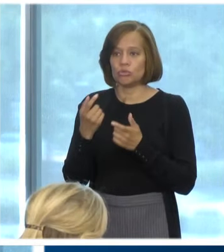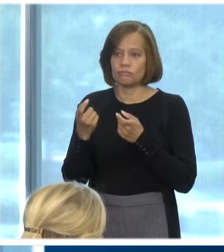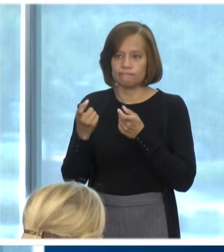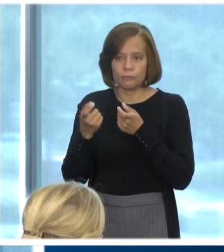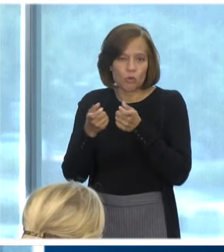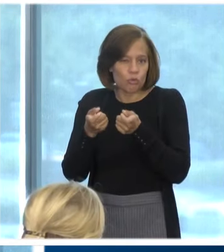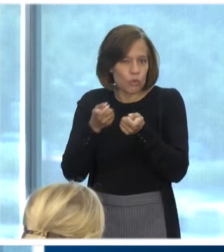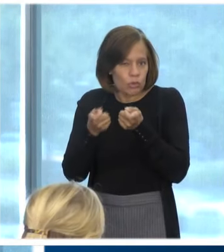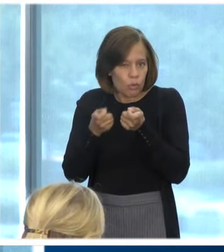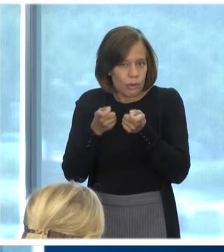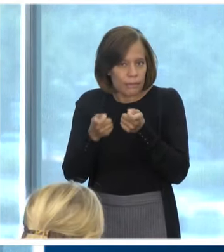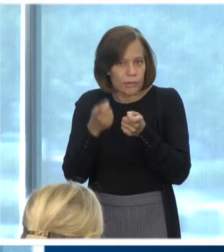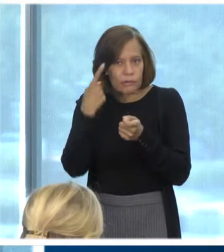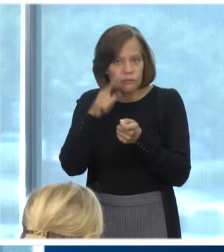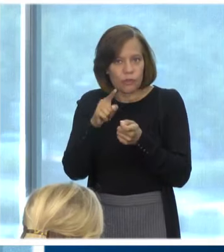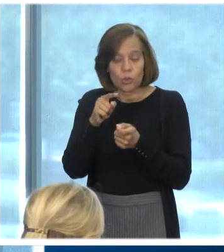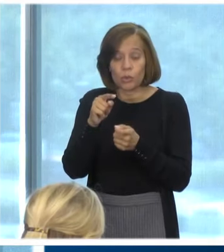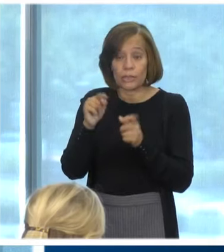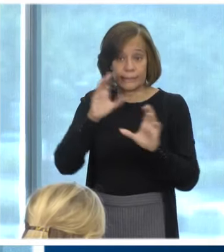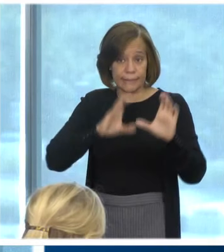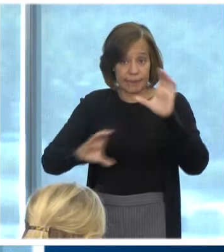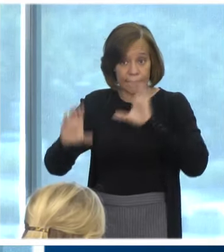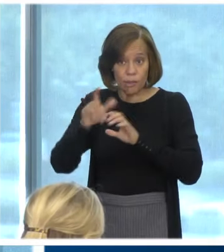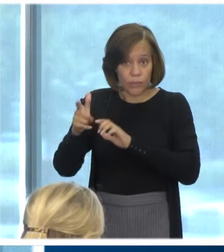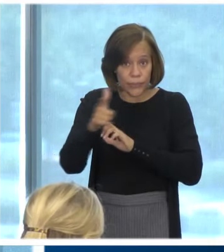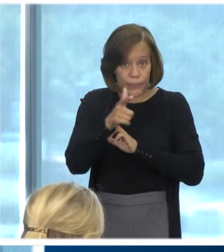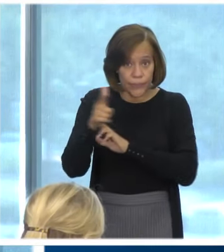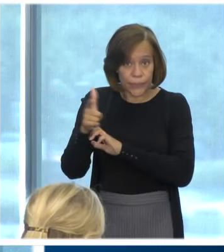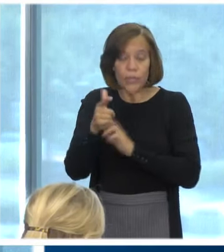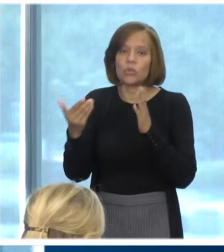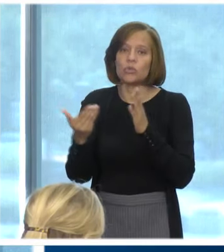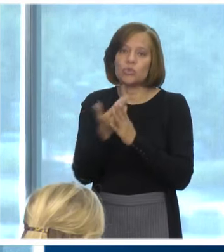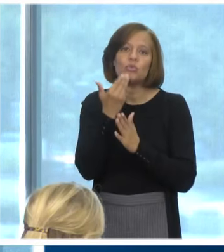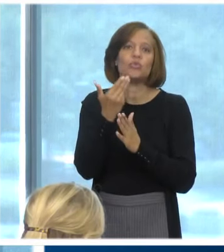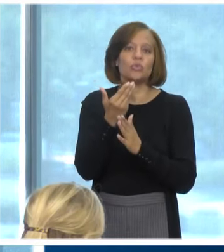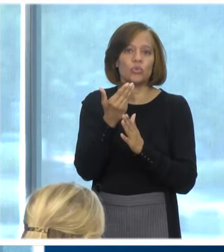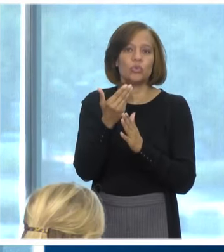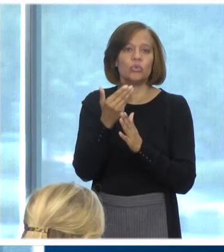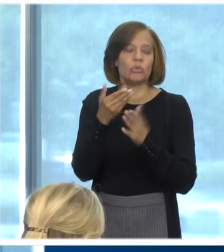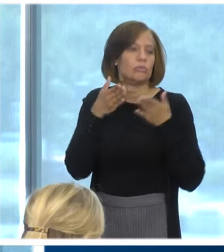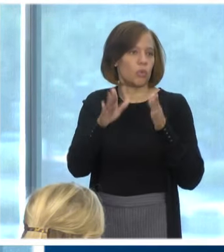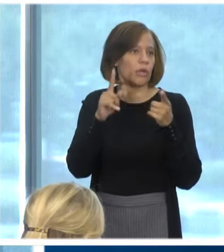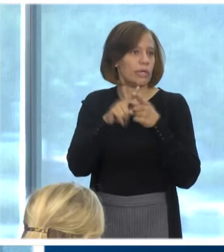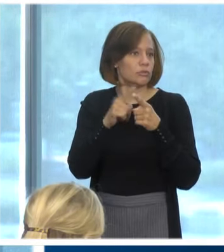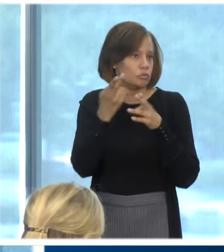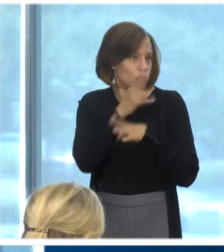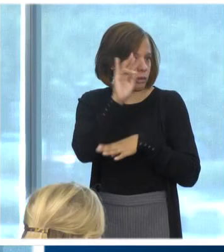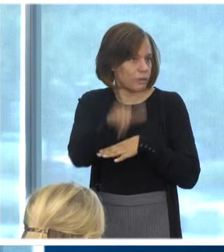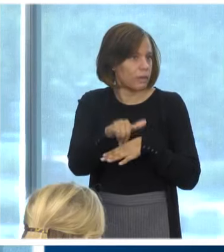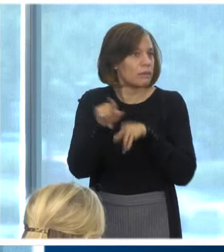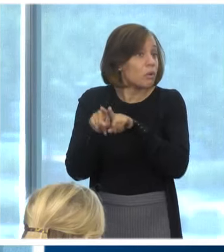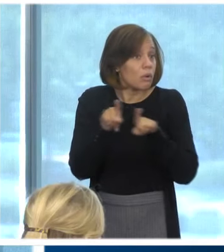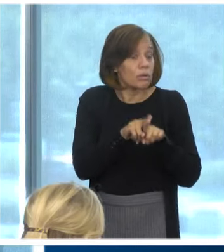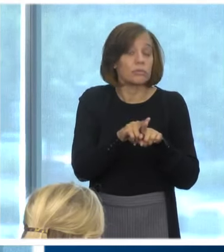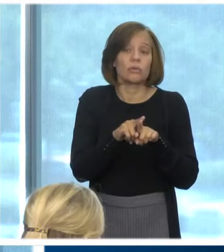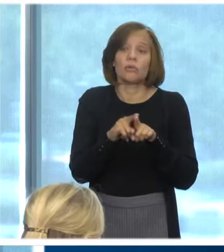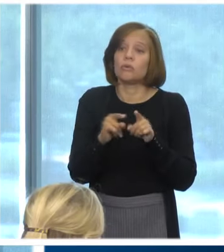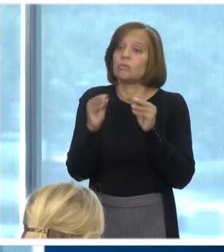greater restraint, authorization to deploy, new methods of deploying, and strengthening reporting